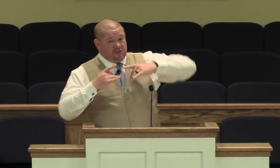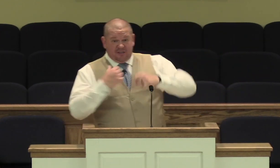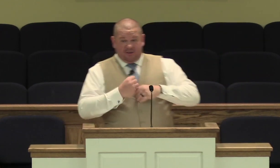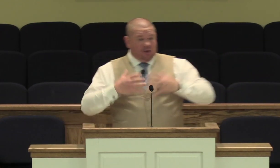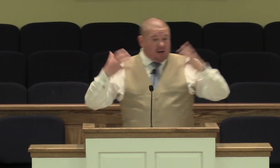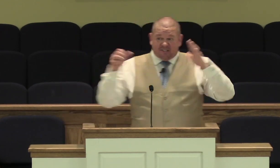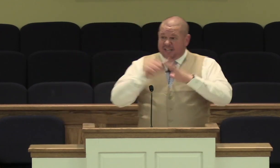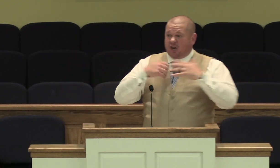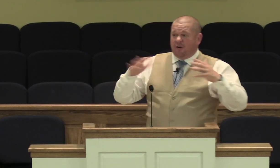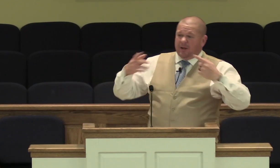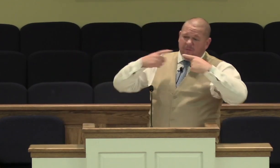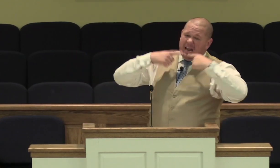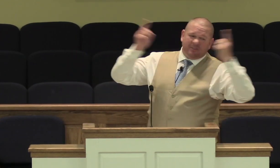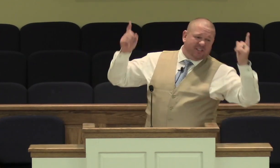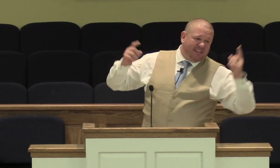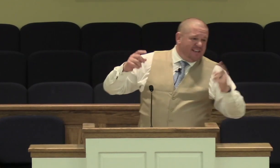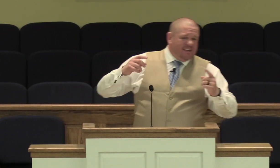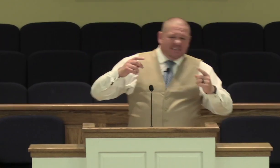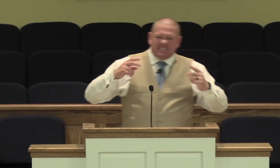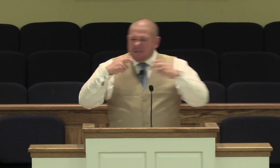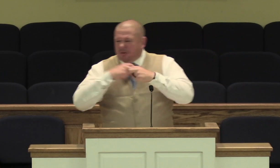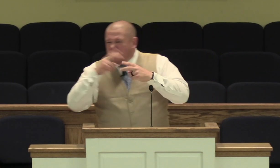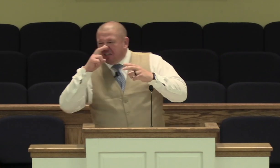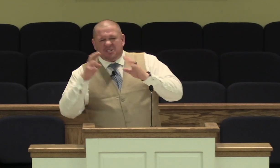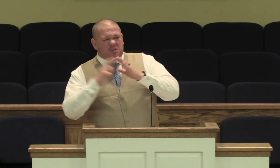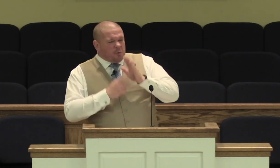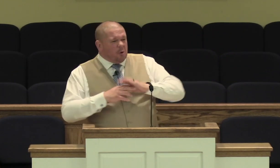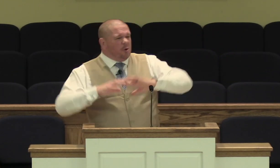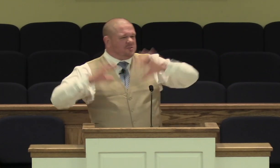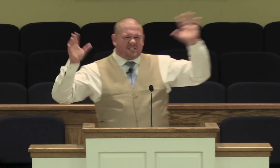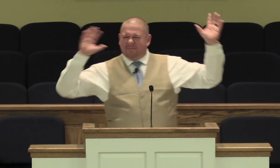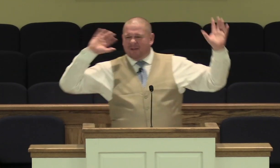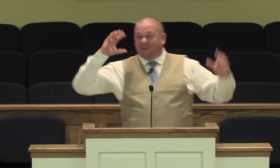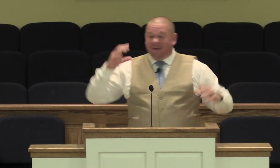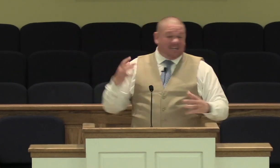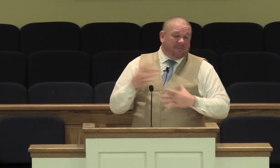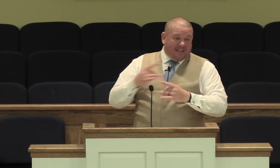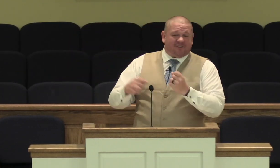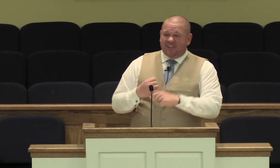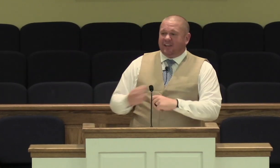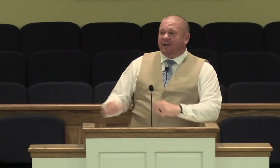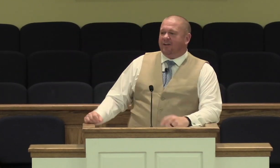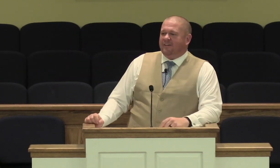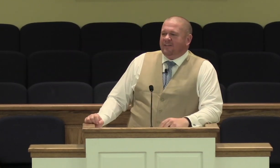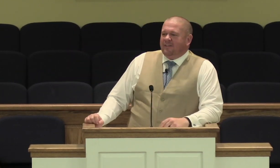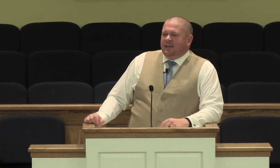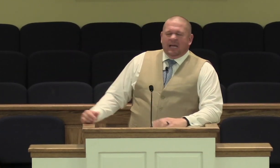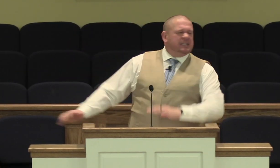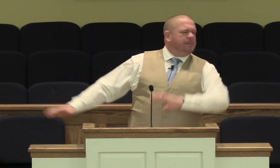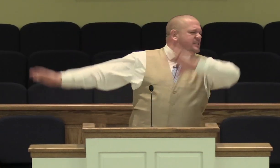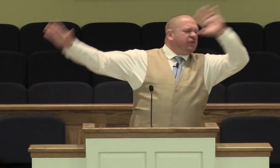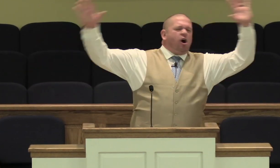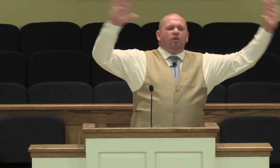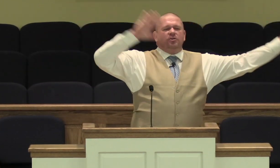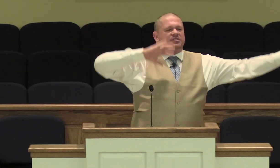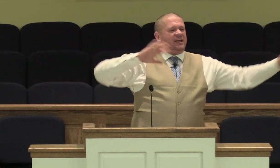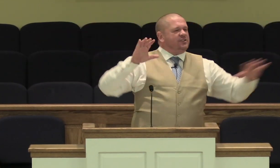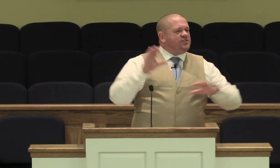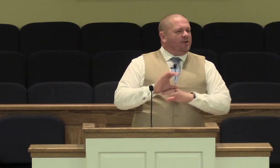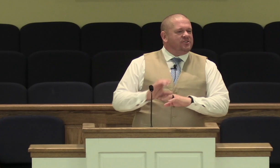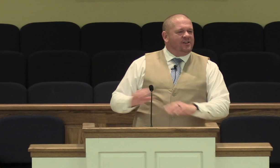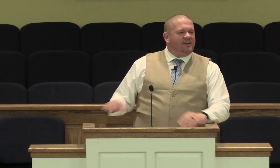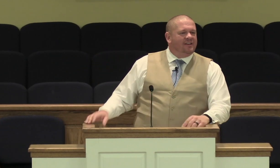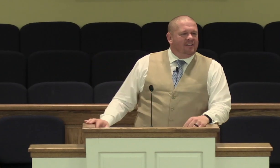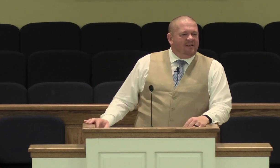going to be interesting. There are a lot of states are already renouncing stipulations and rules, and it's going to be an interesting year. In the midst of all those